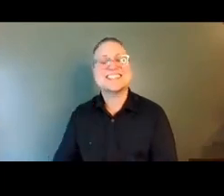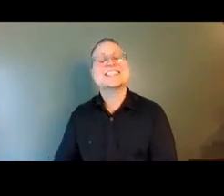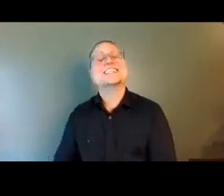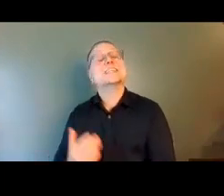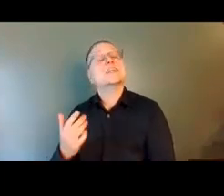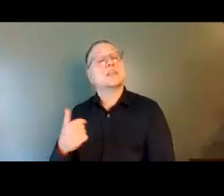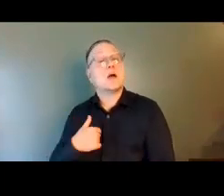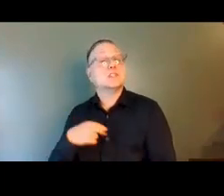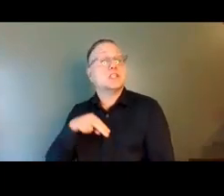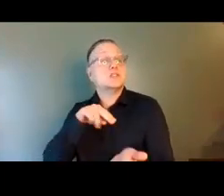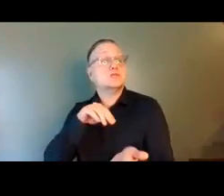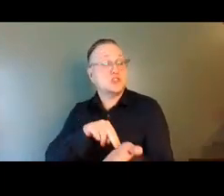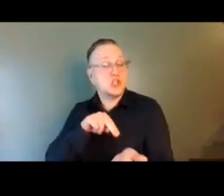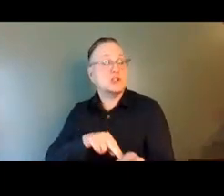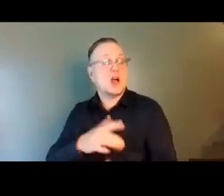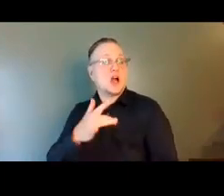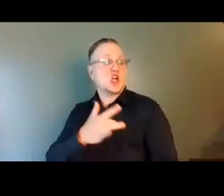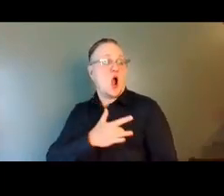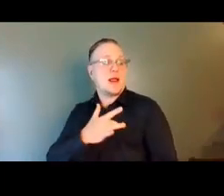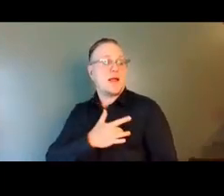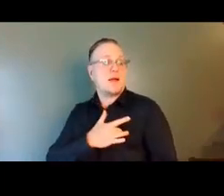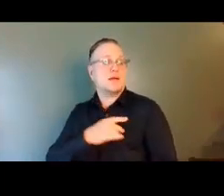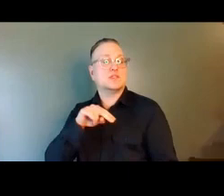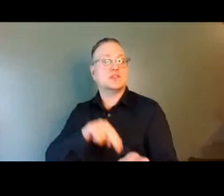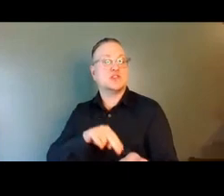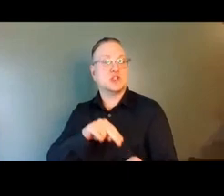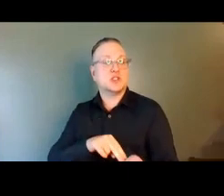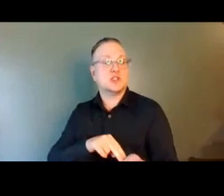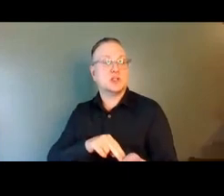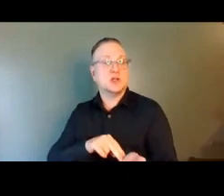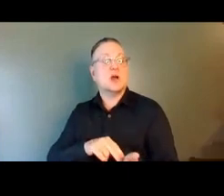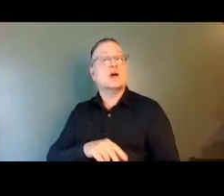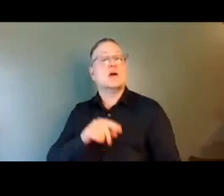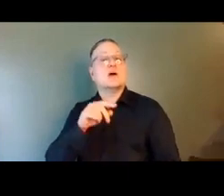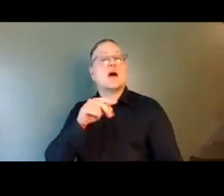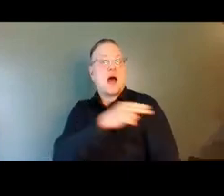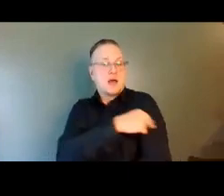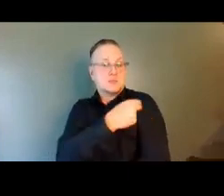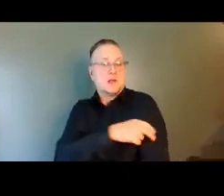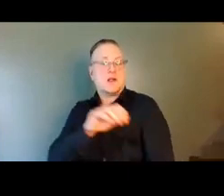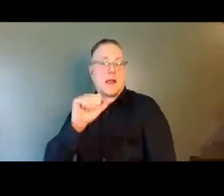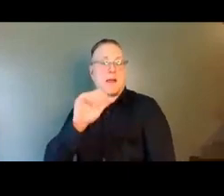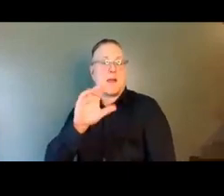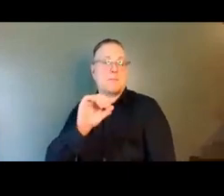registered nurse, cardiac nurse at Abbott Northwestern, loving life and just living